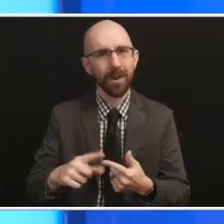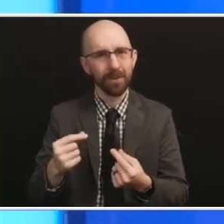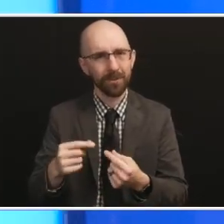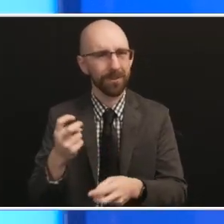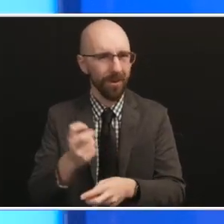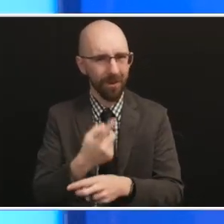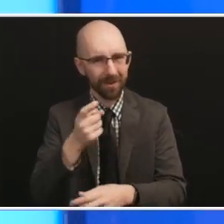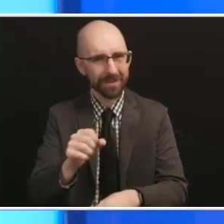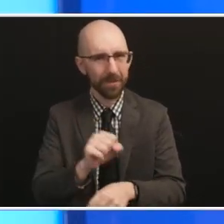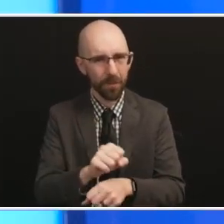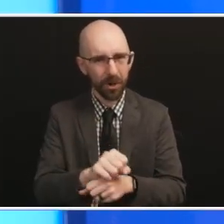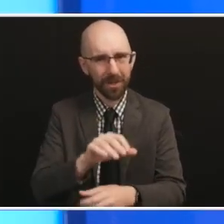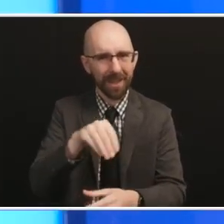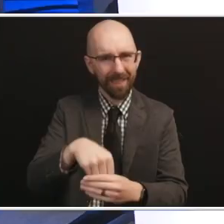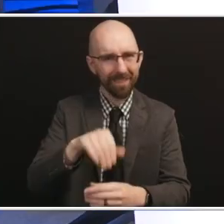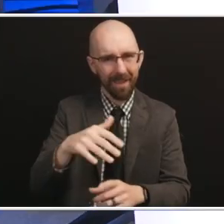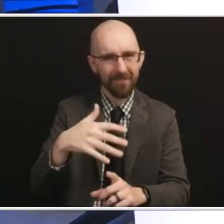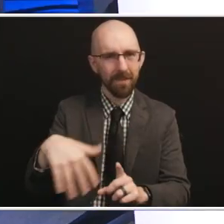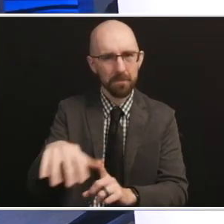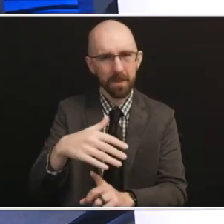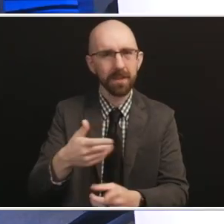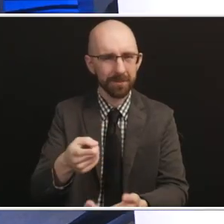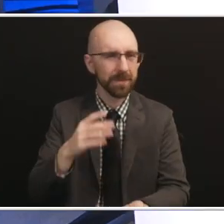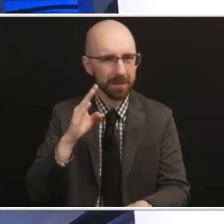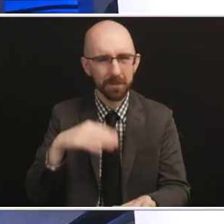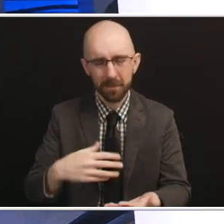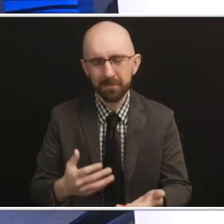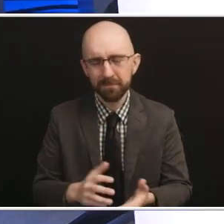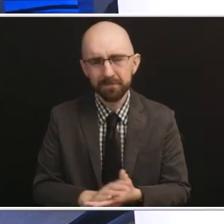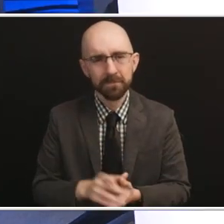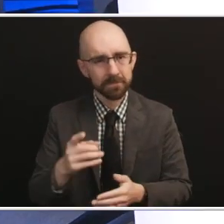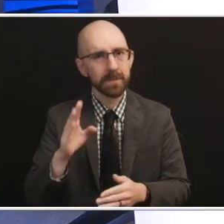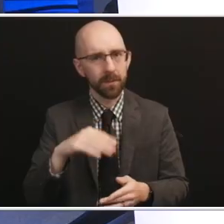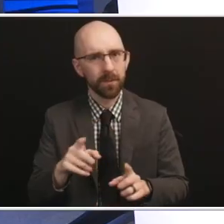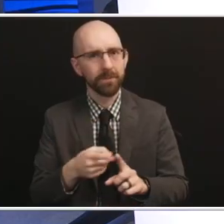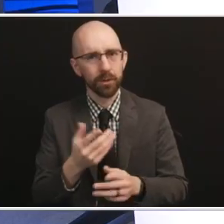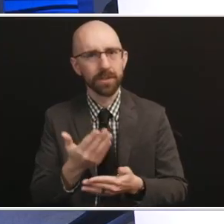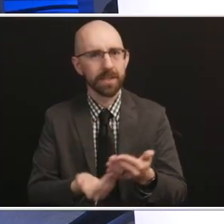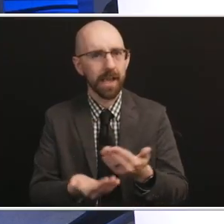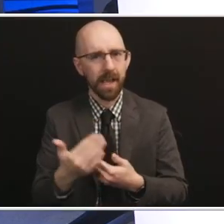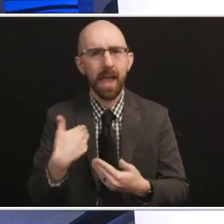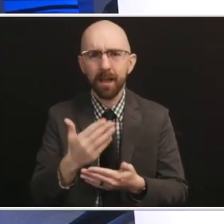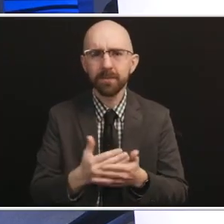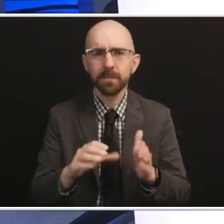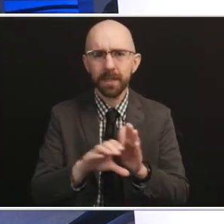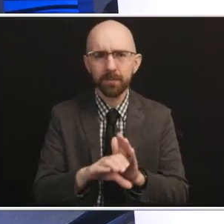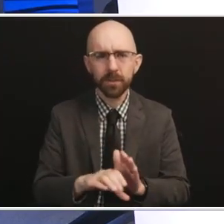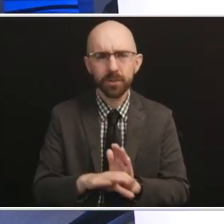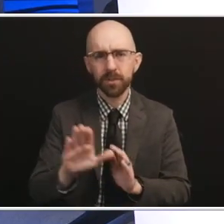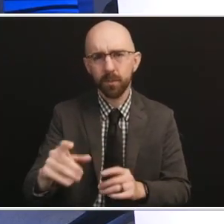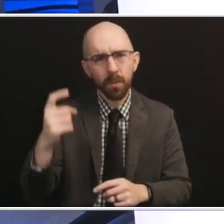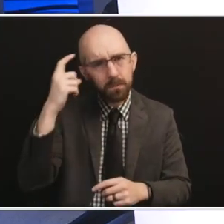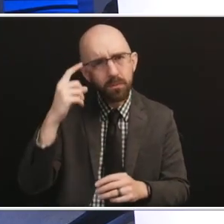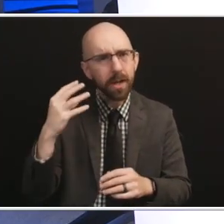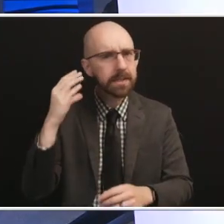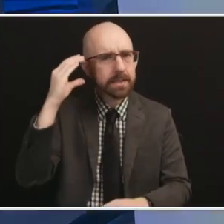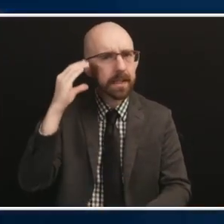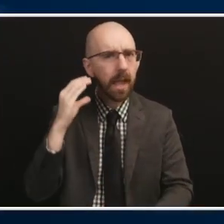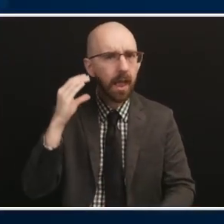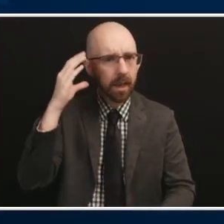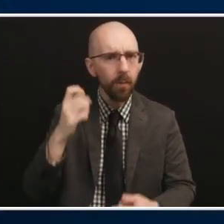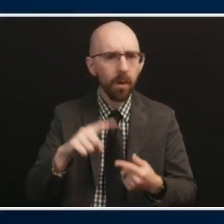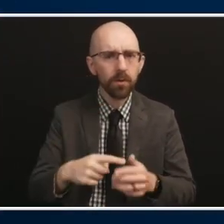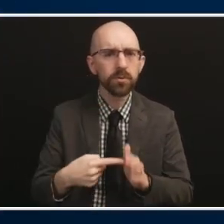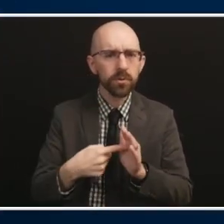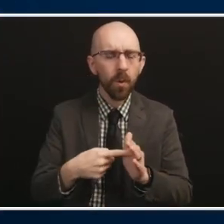around a lot of those things. And so he knew firsthand. We have some images, Brad, of your brain scans that we want to show our viewers, and I want